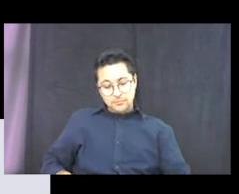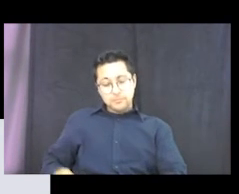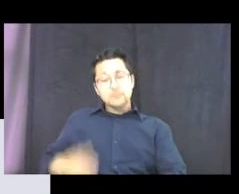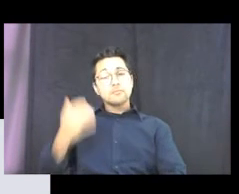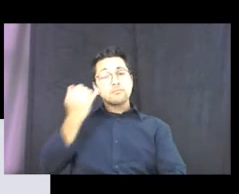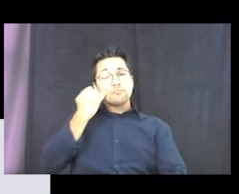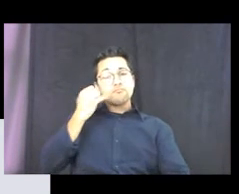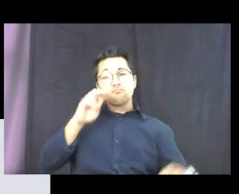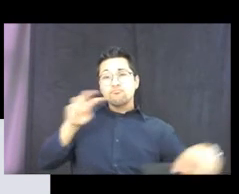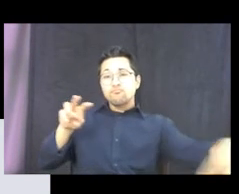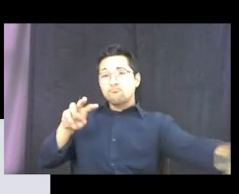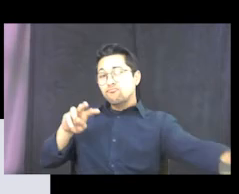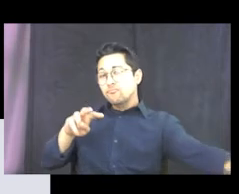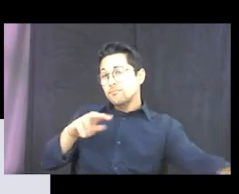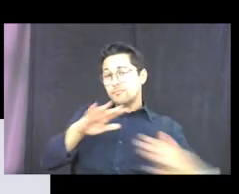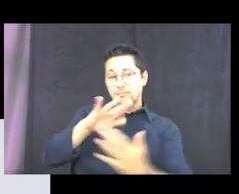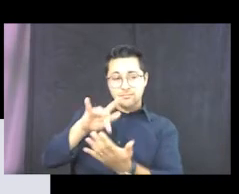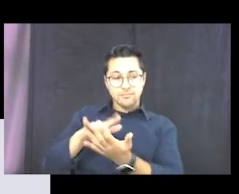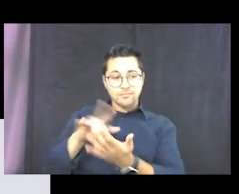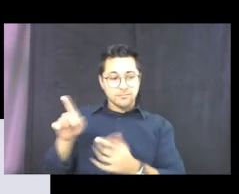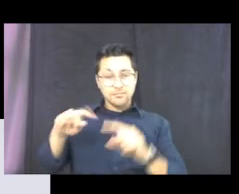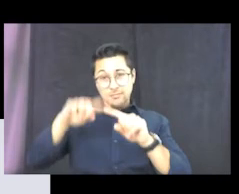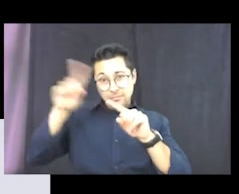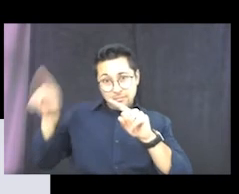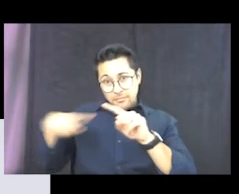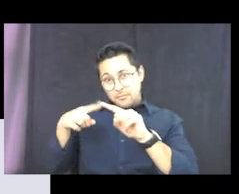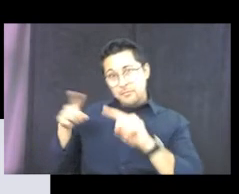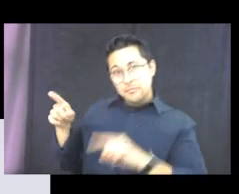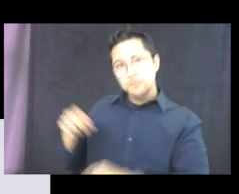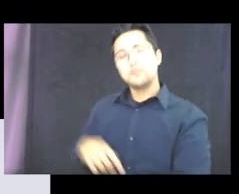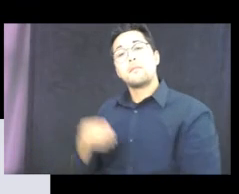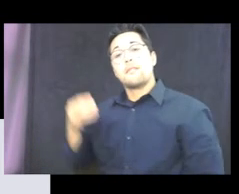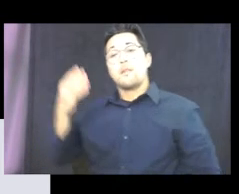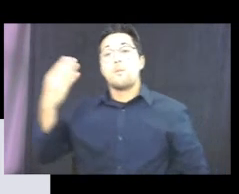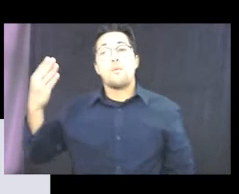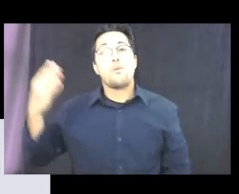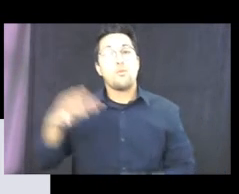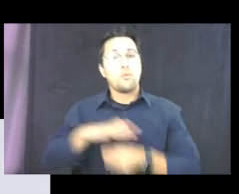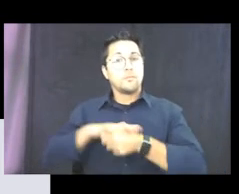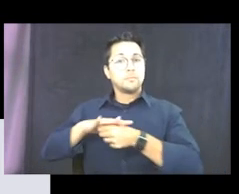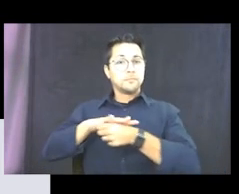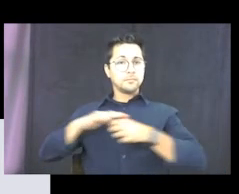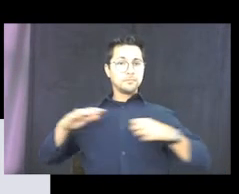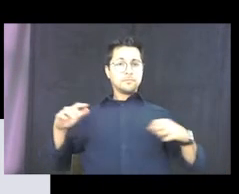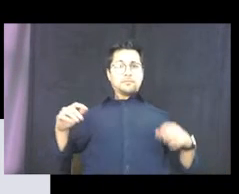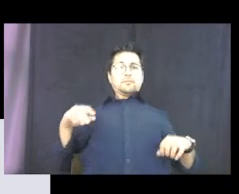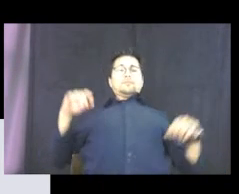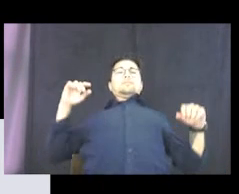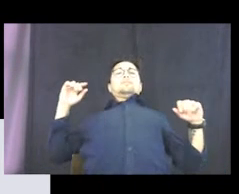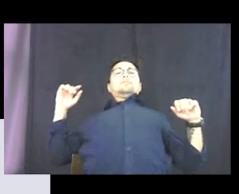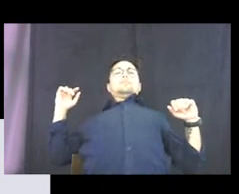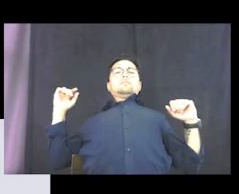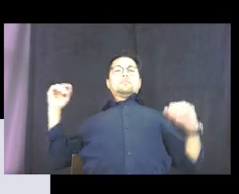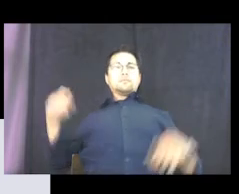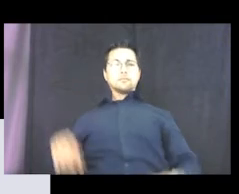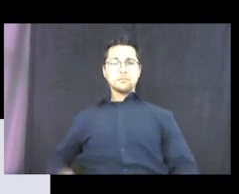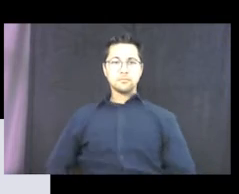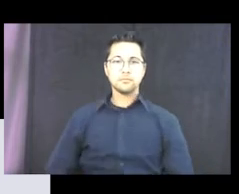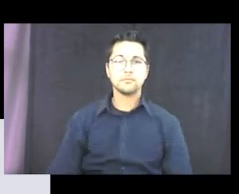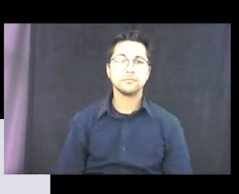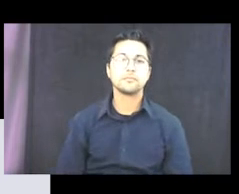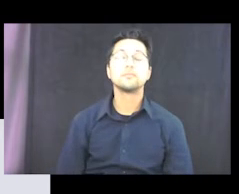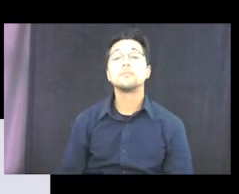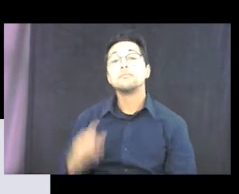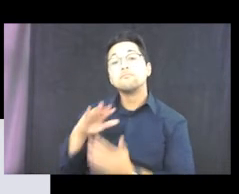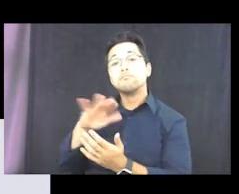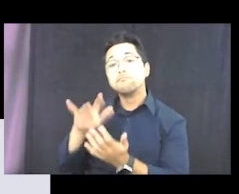center of this wheel, in the blue, I'm going to get my annotation tools out. In